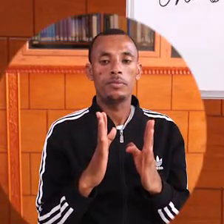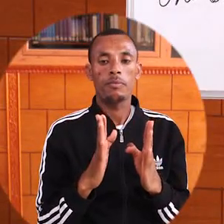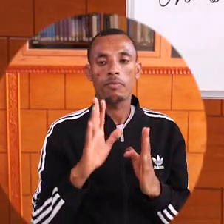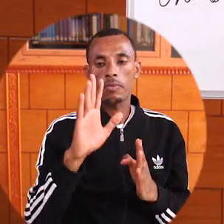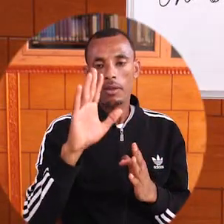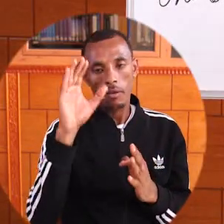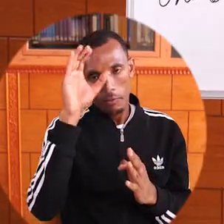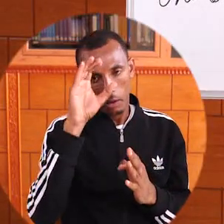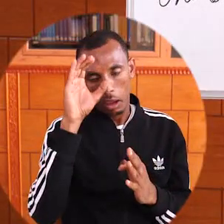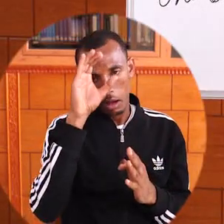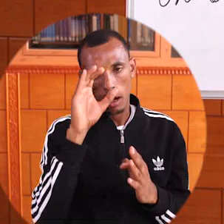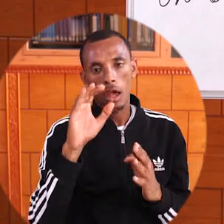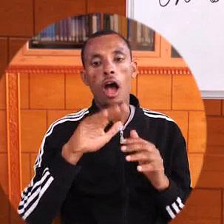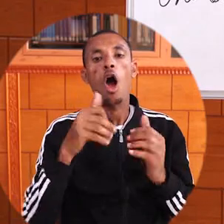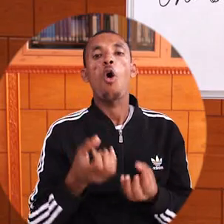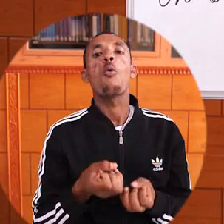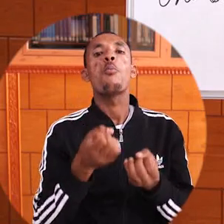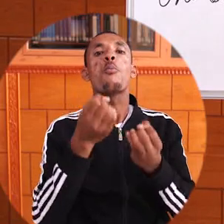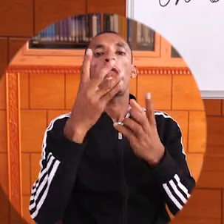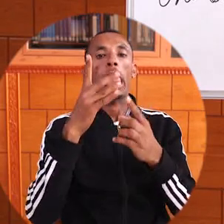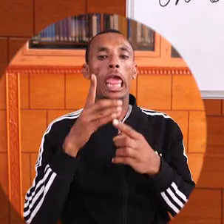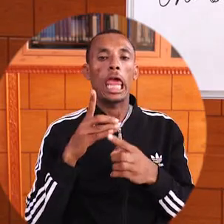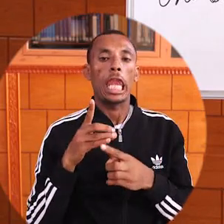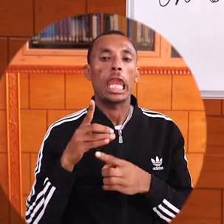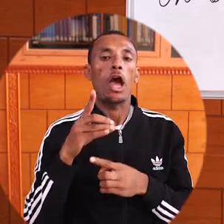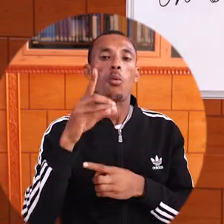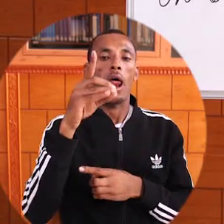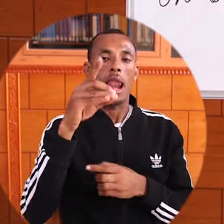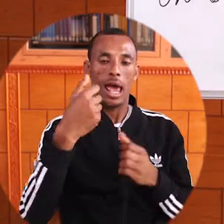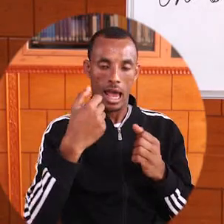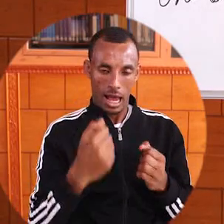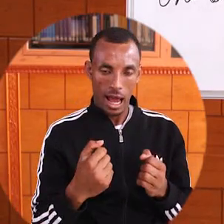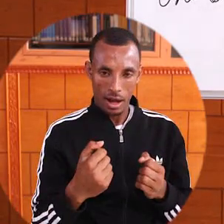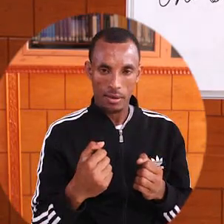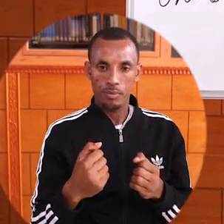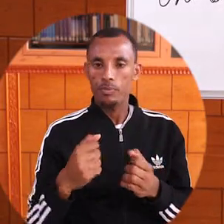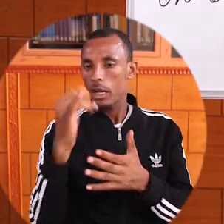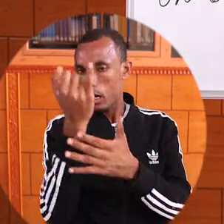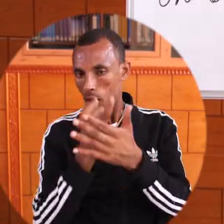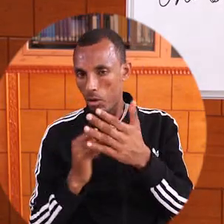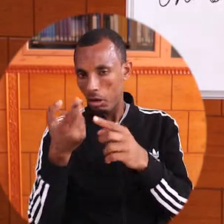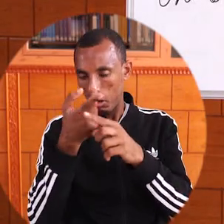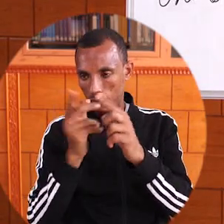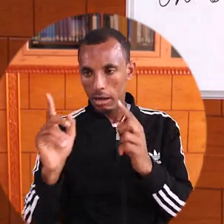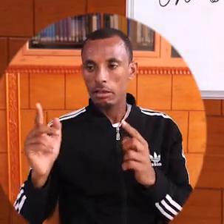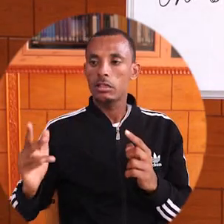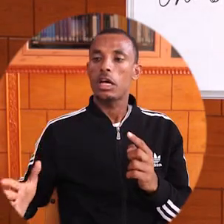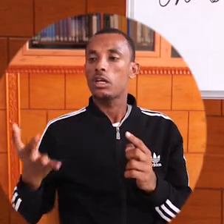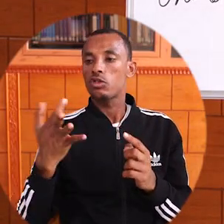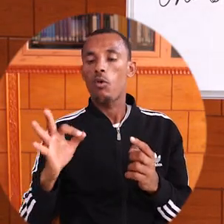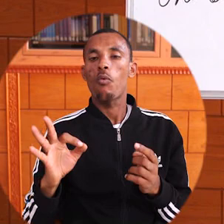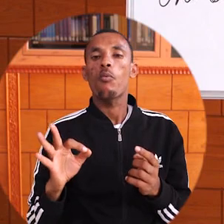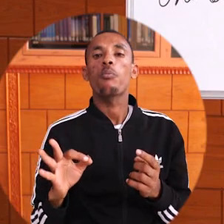let's find how many diagonal can run from different sides of a polygon. So